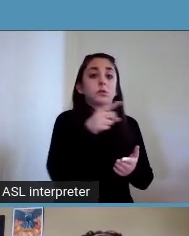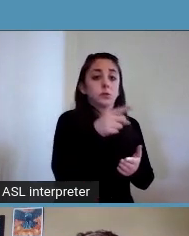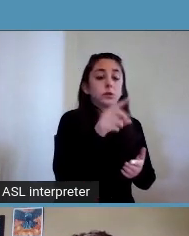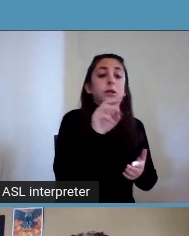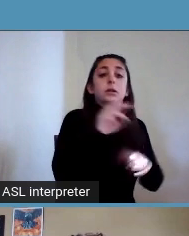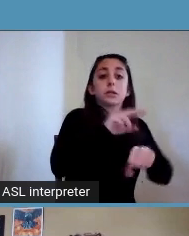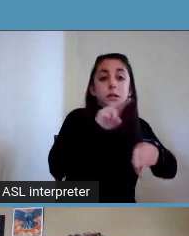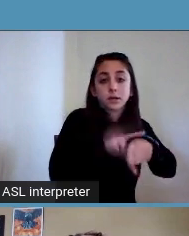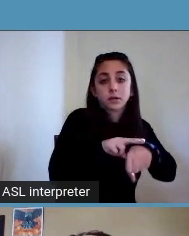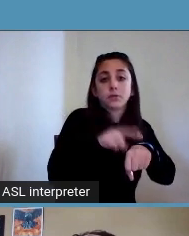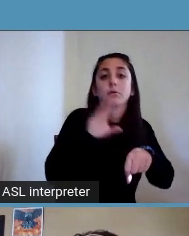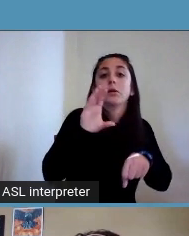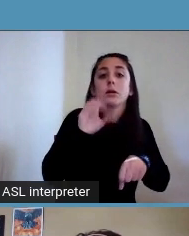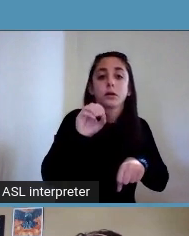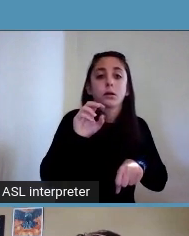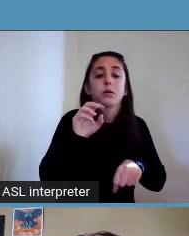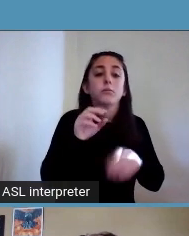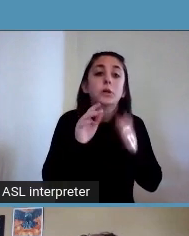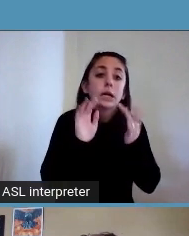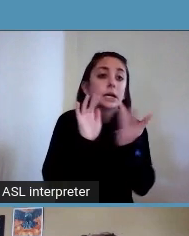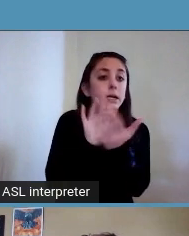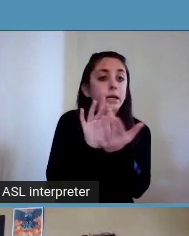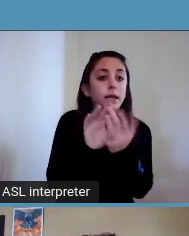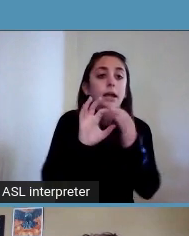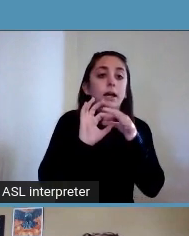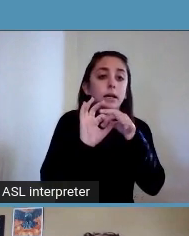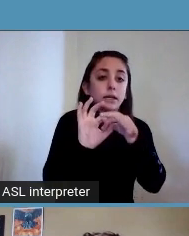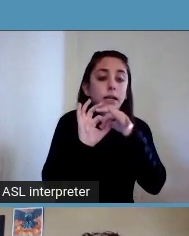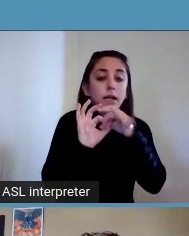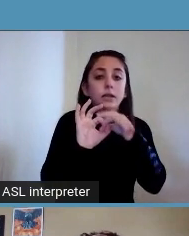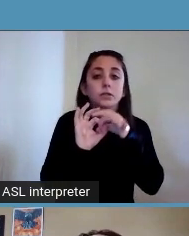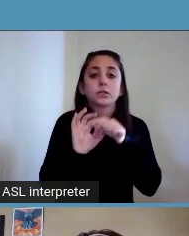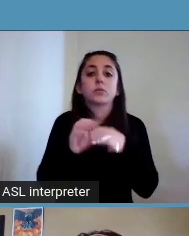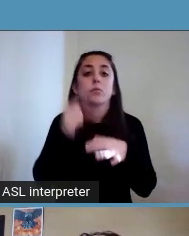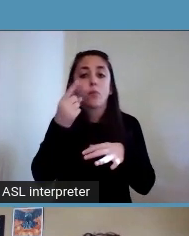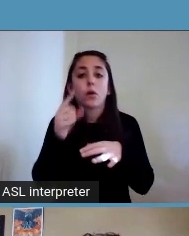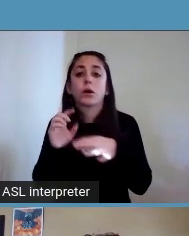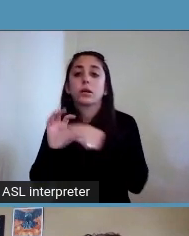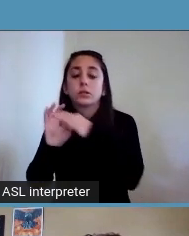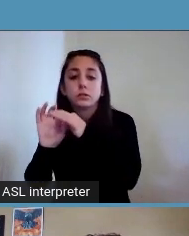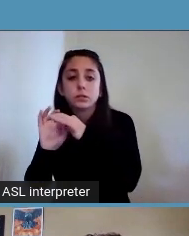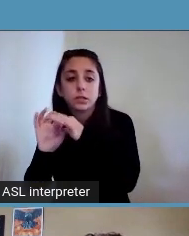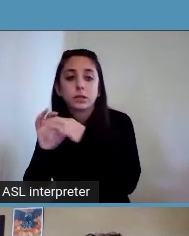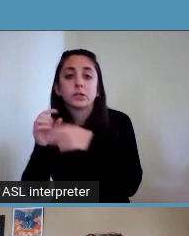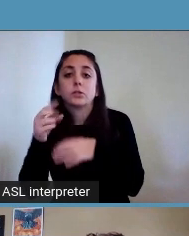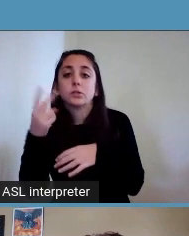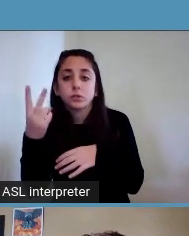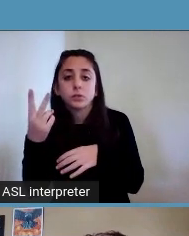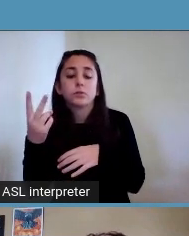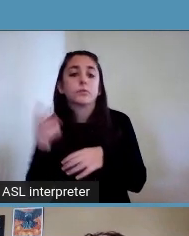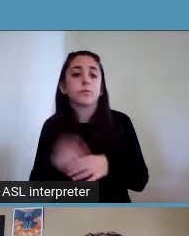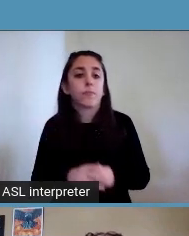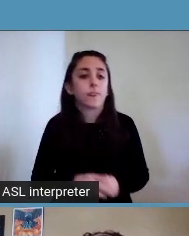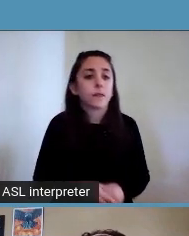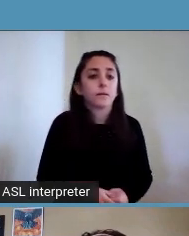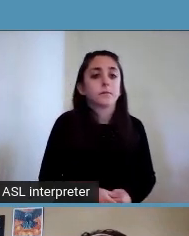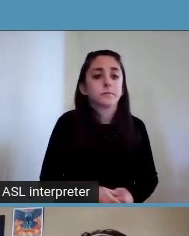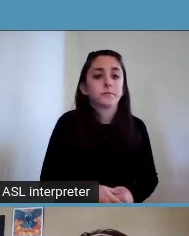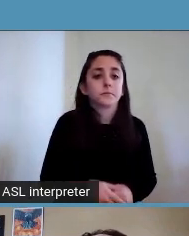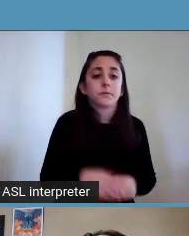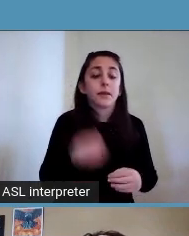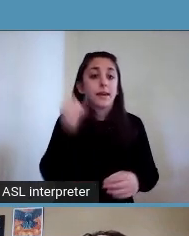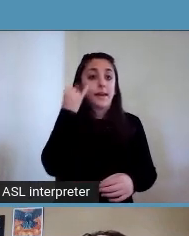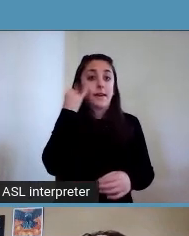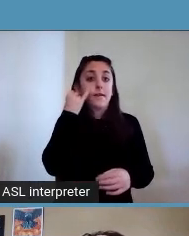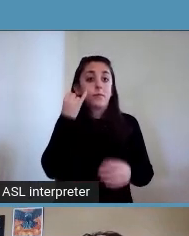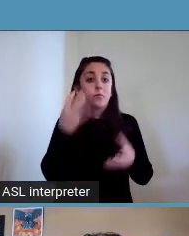Connections 1 and Natural Connections 2, and their collections of nature essays. If you want to find out more about